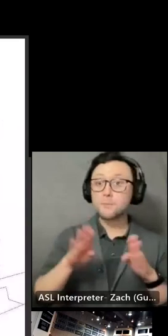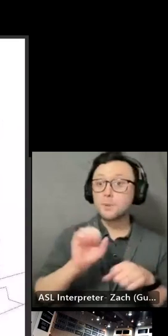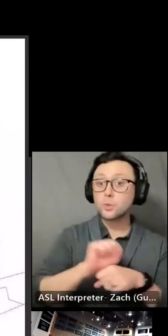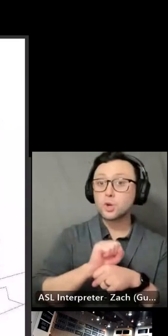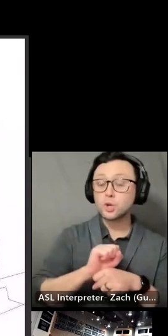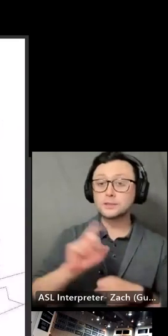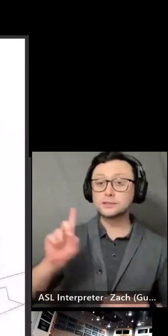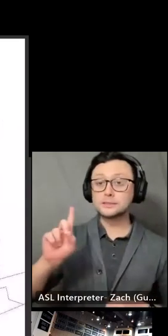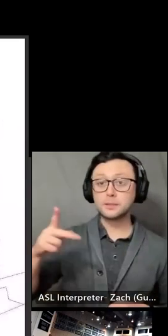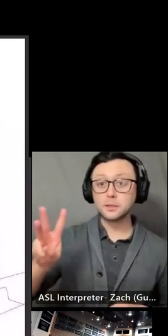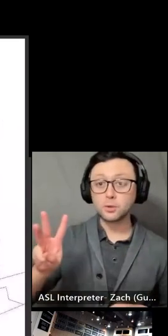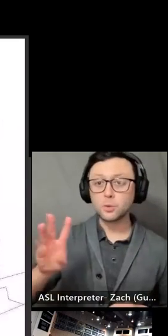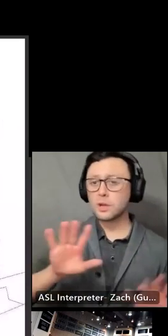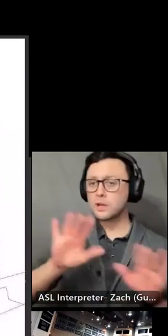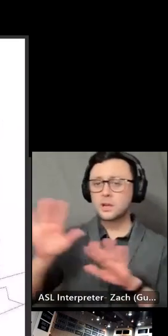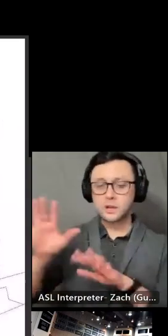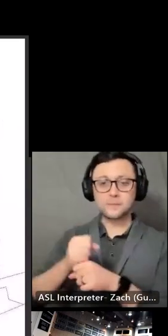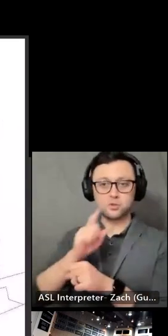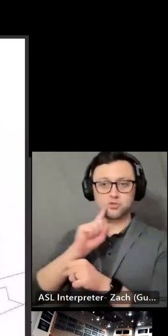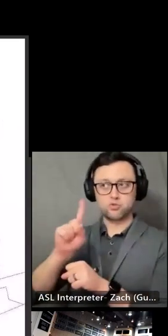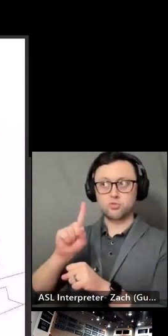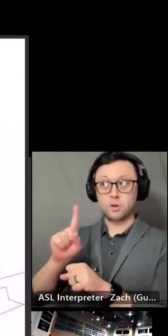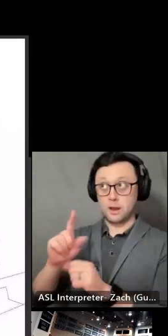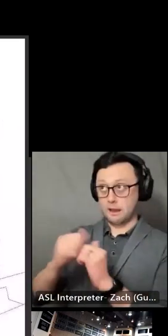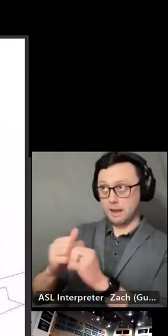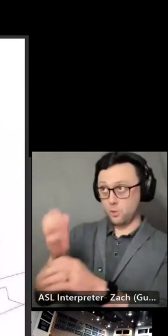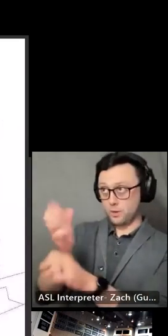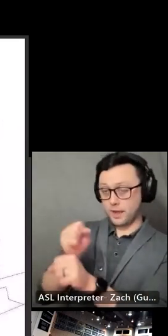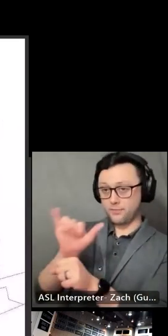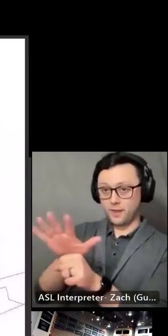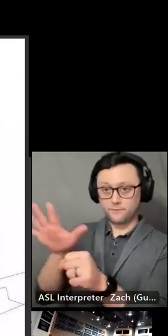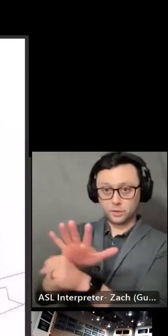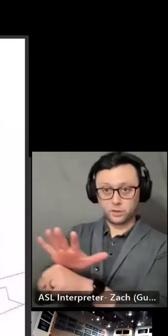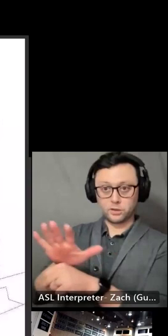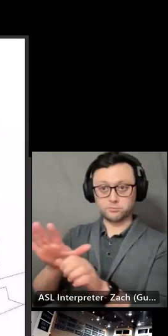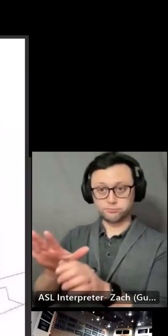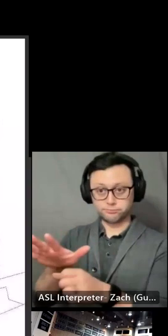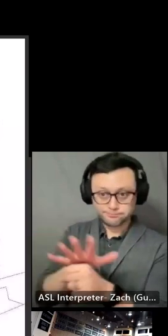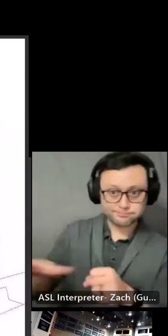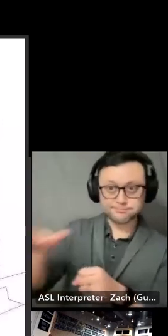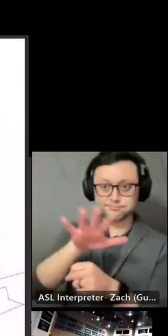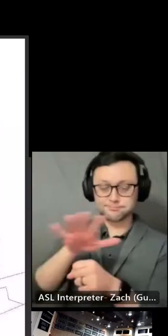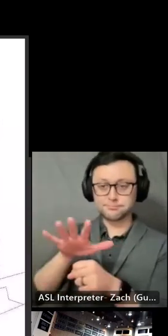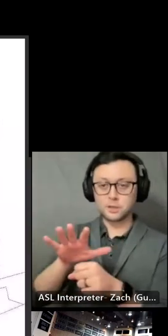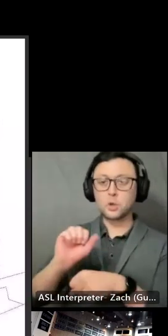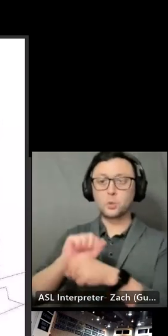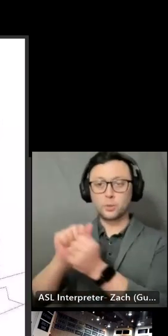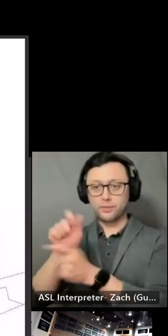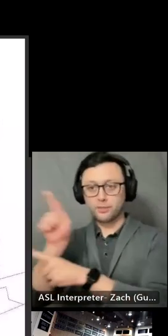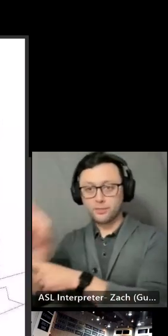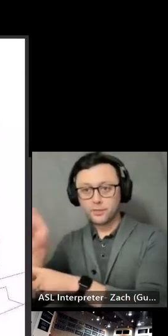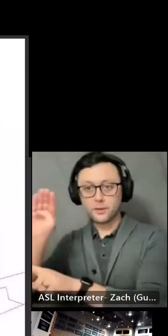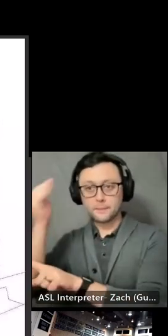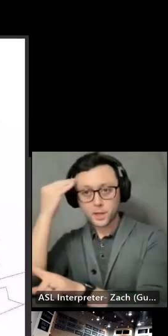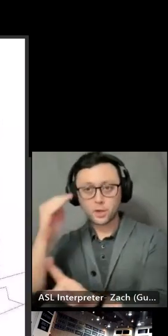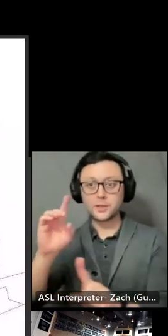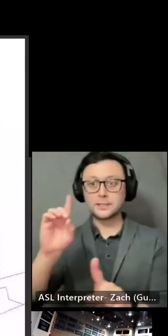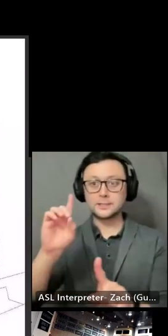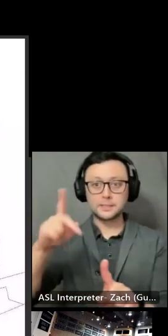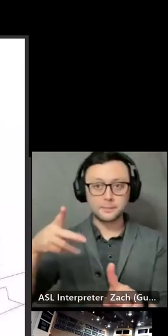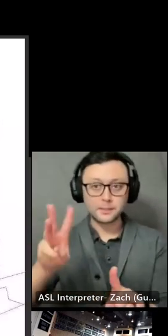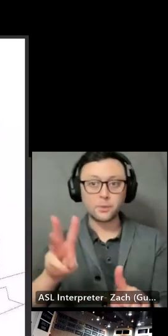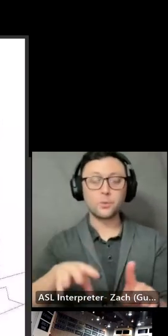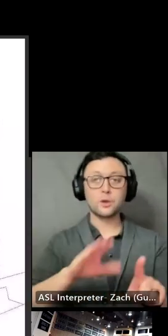what we can do about the 1.3 acres and to work collaboratively with the MBTA to see how we can extract as much of that space as